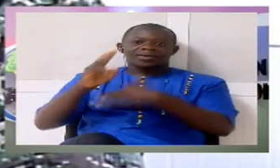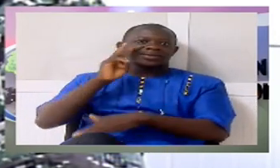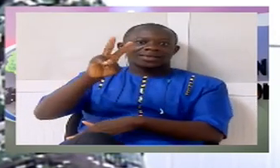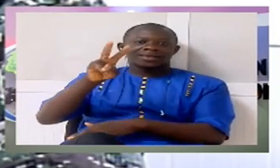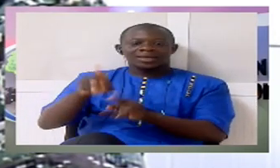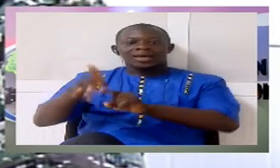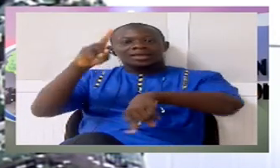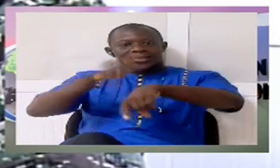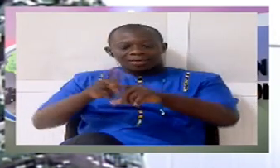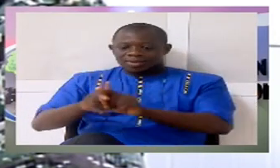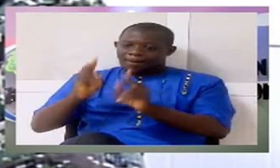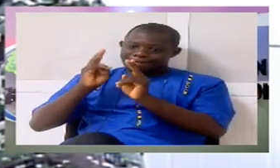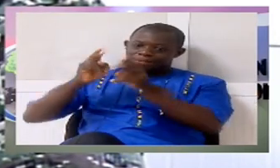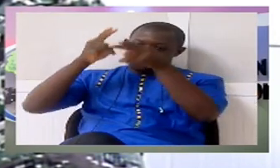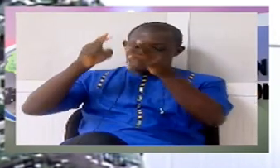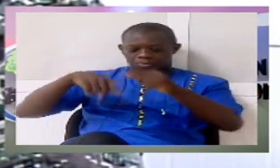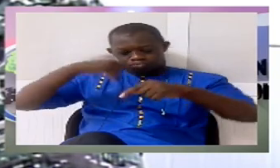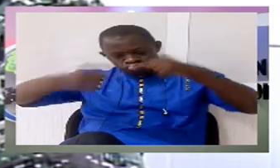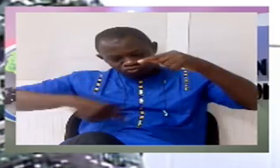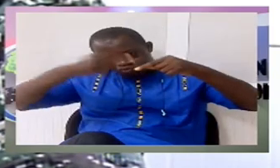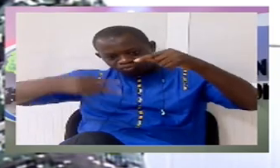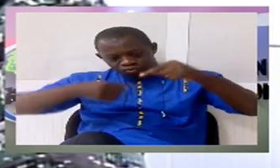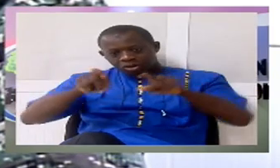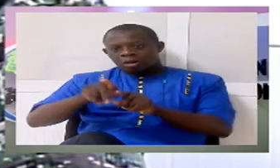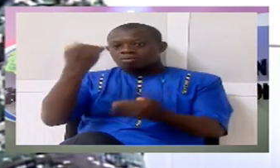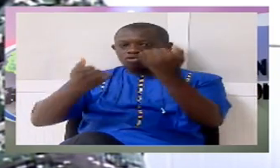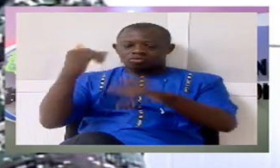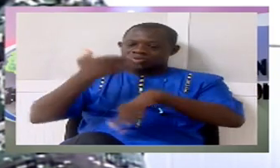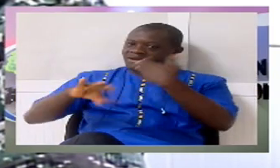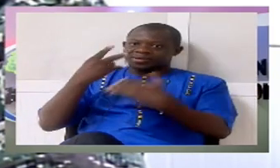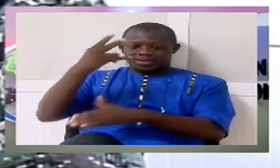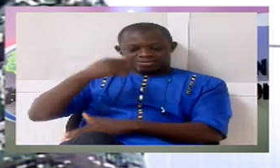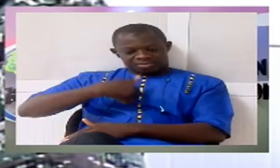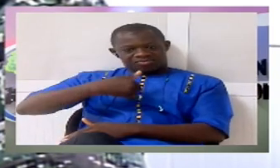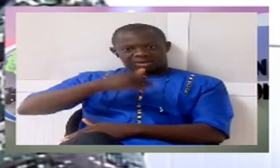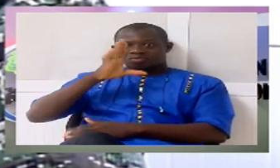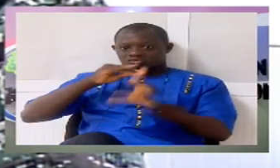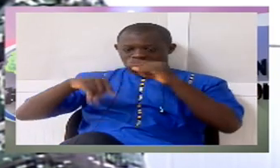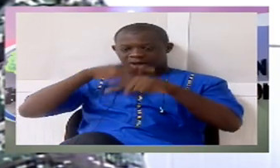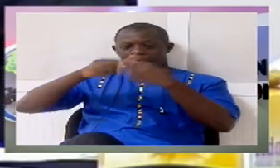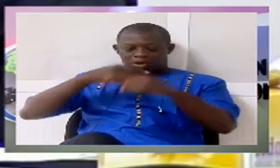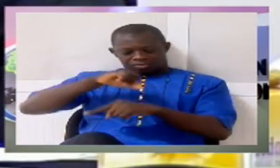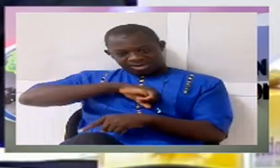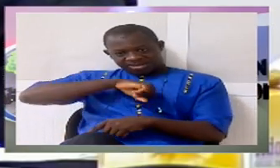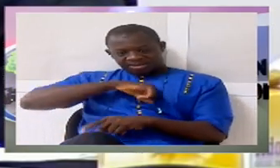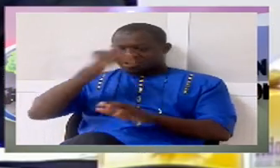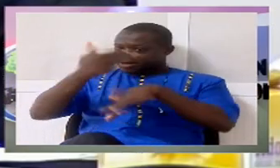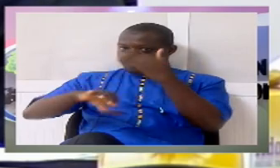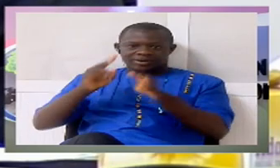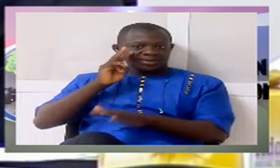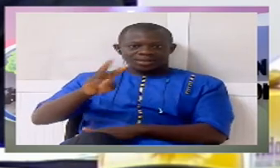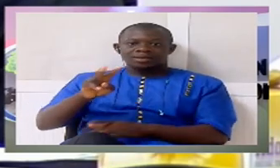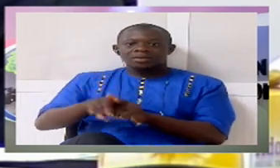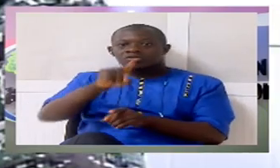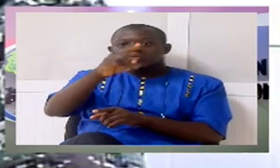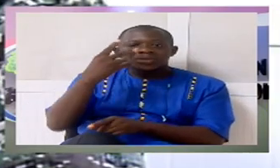I've never seen where they bust a car tire. I'm talking about me. I have never seen it. Have you seen a person